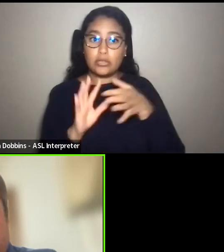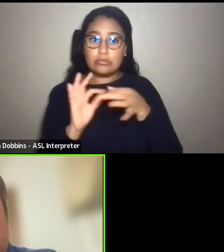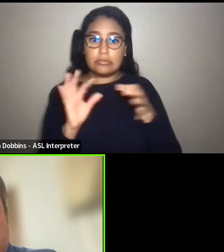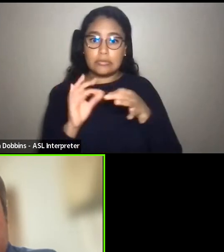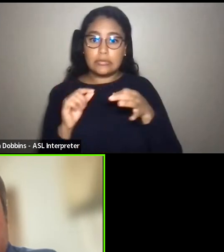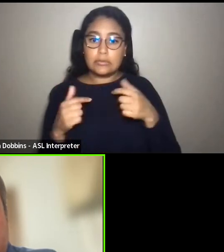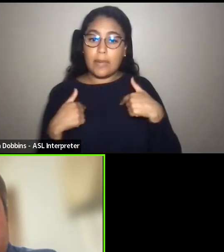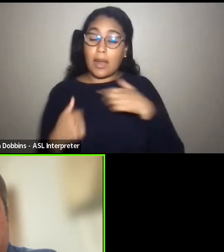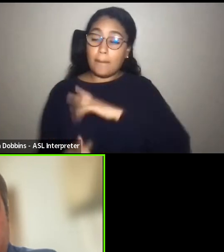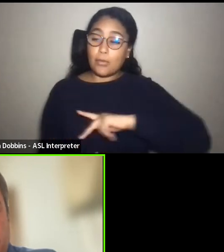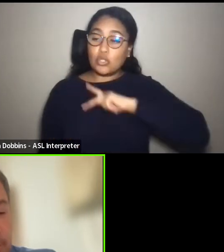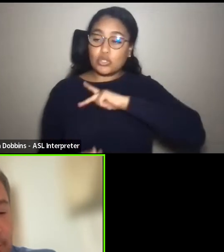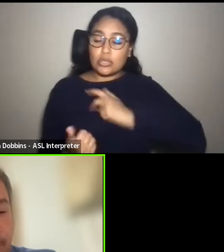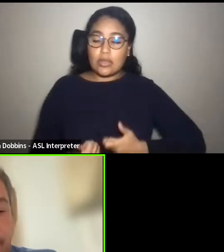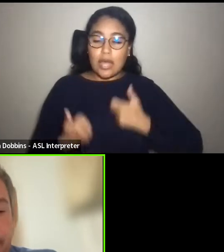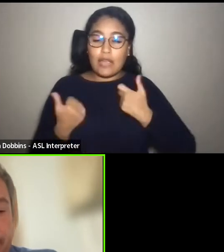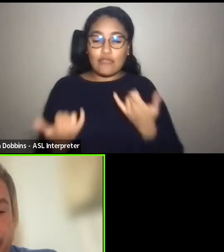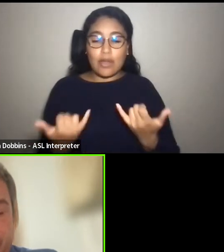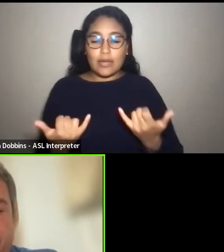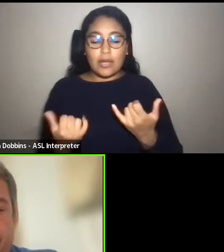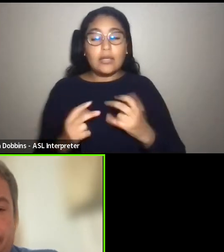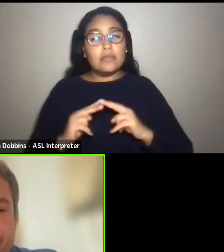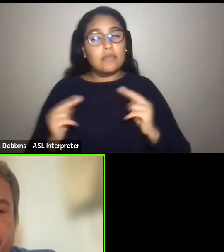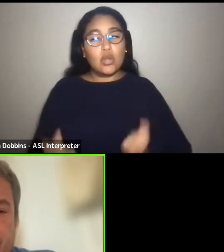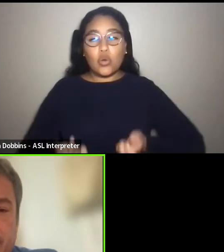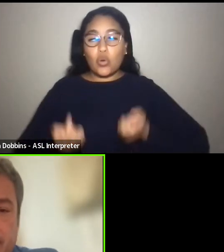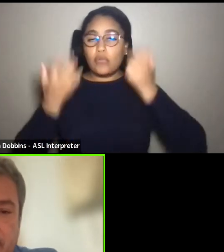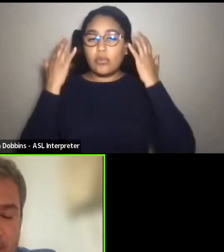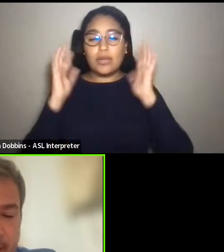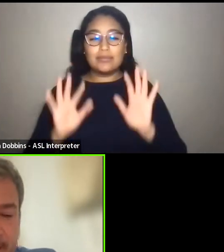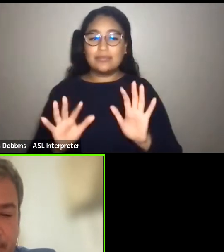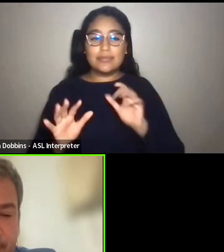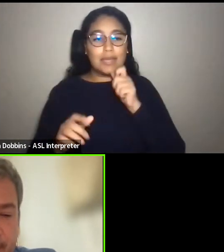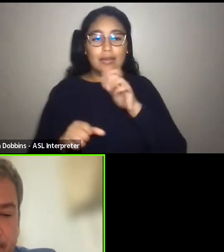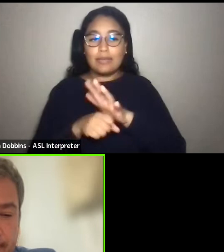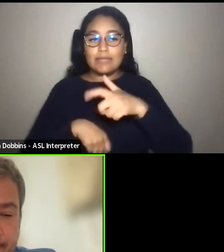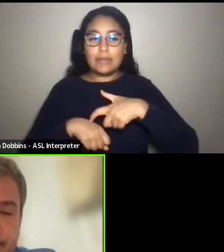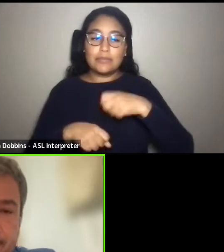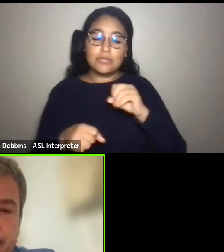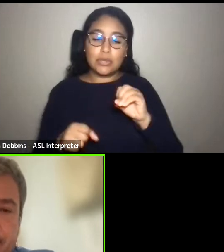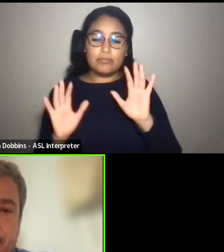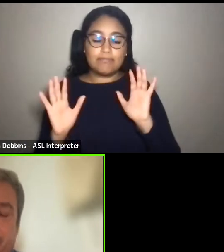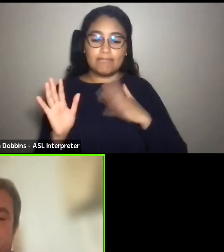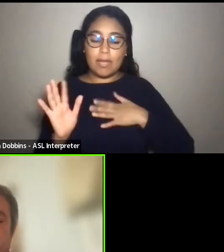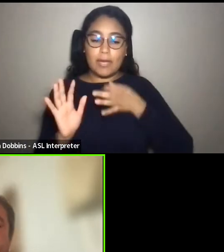a lot of personal things going on right now. So that's all I can say for right now.